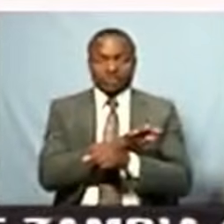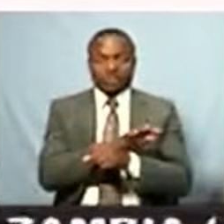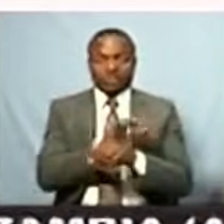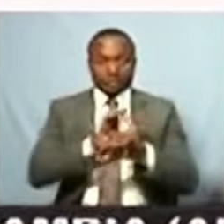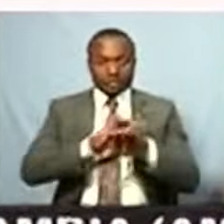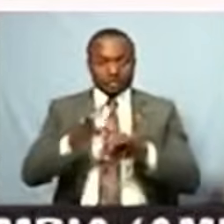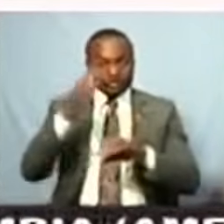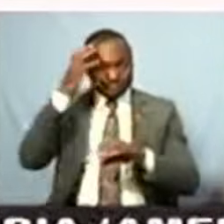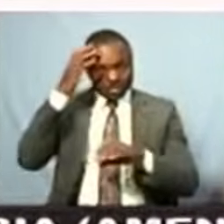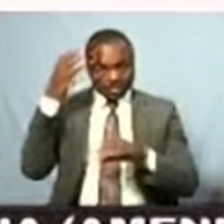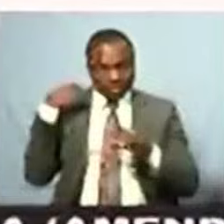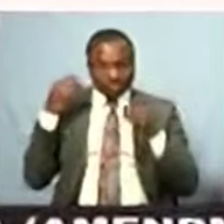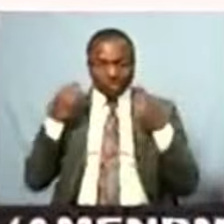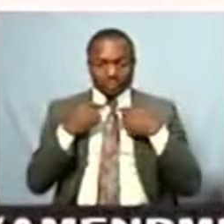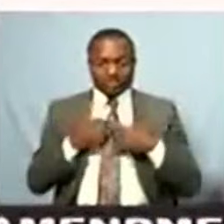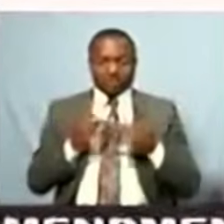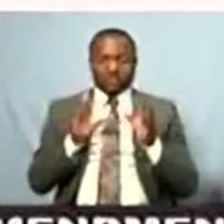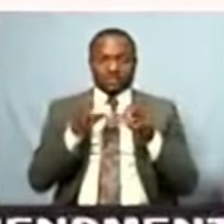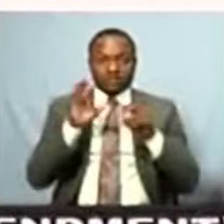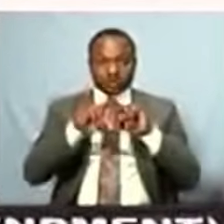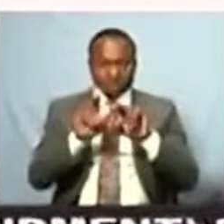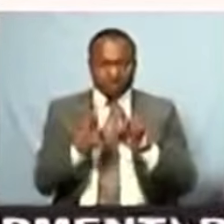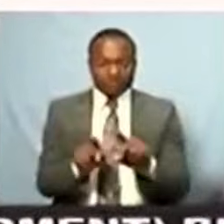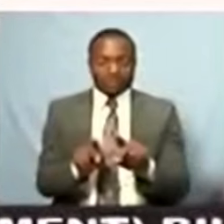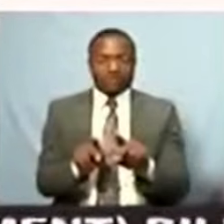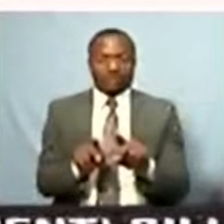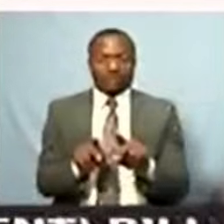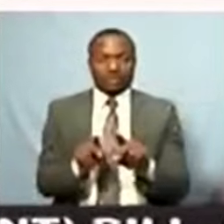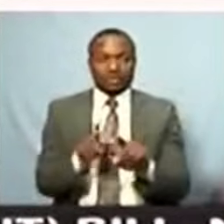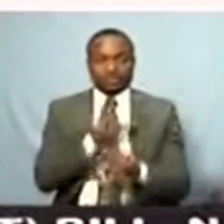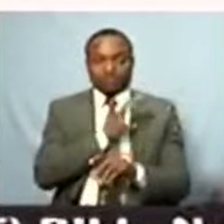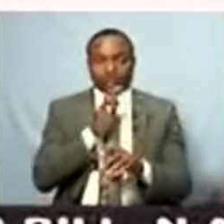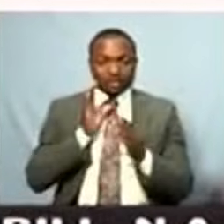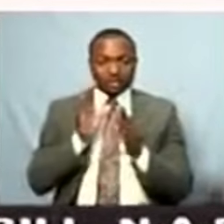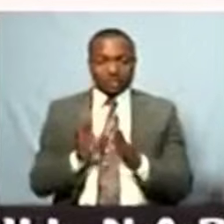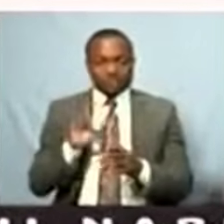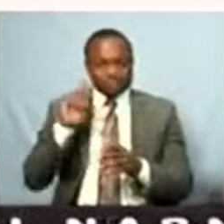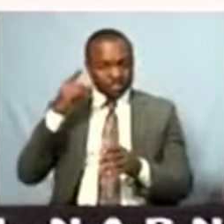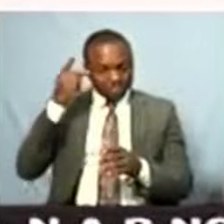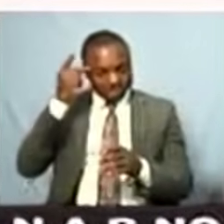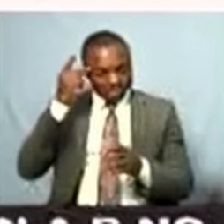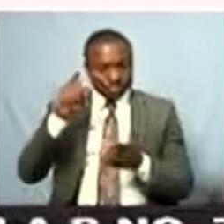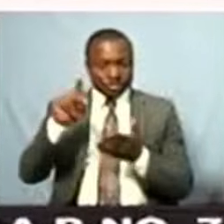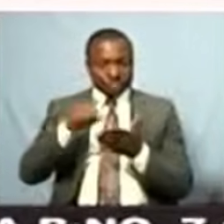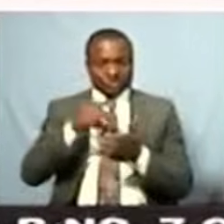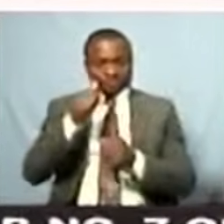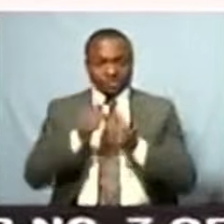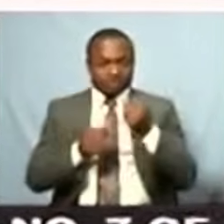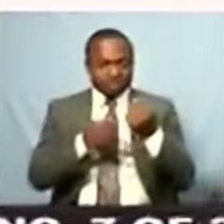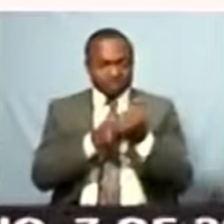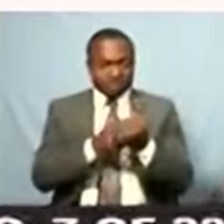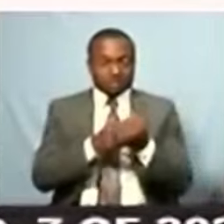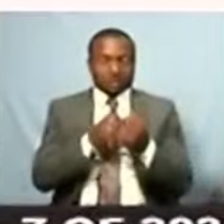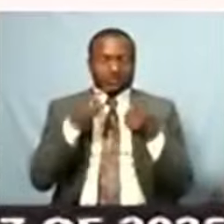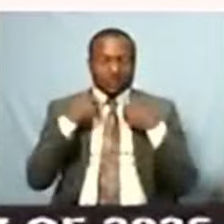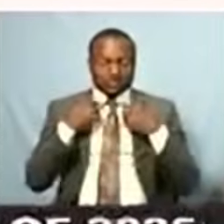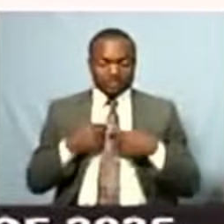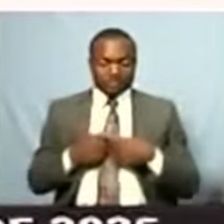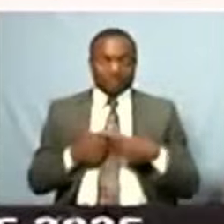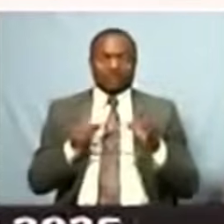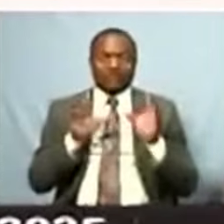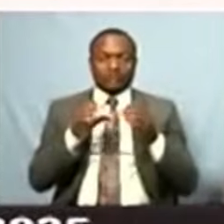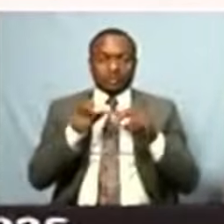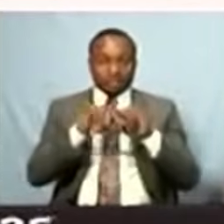the office of mayor, council chairperson or councillor by a political party that sponsored the mayor,